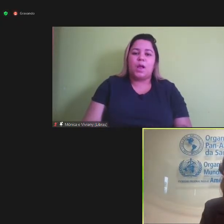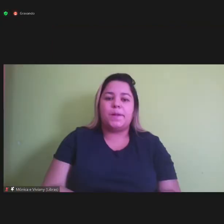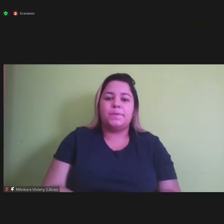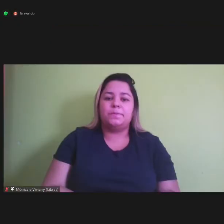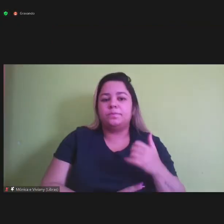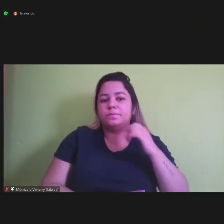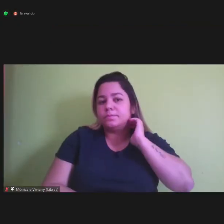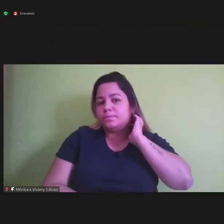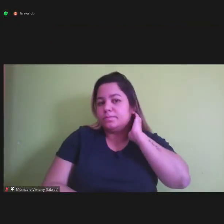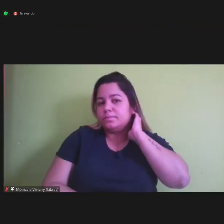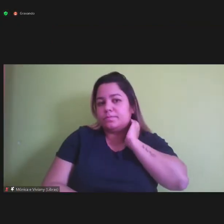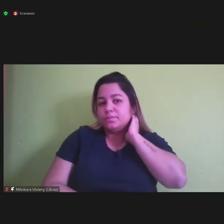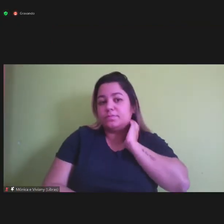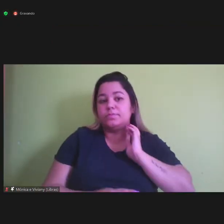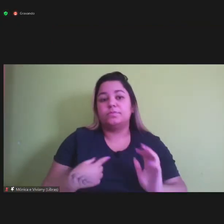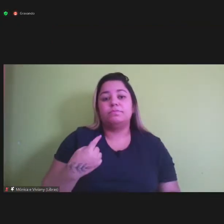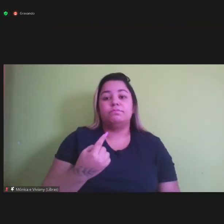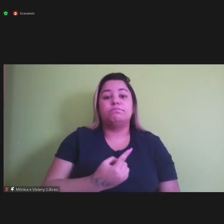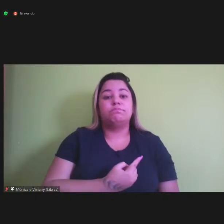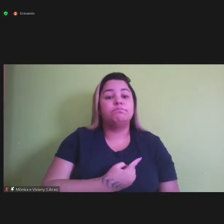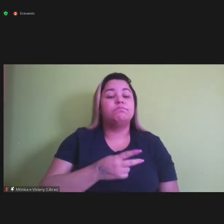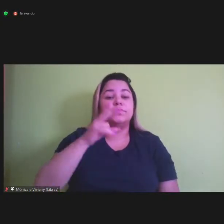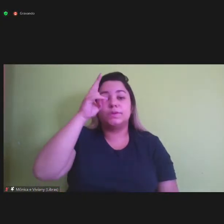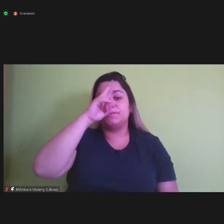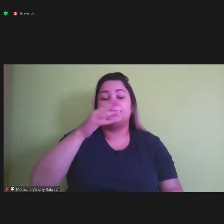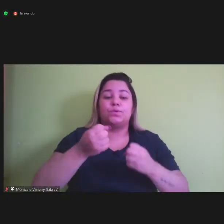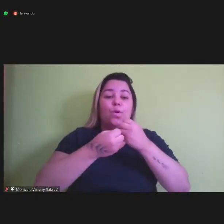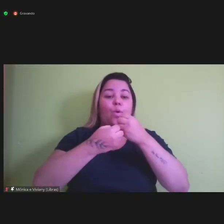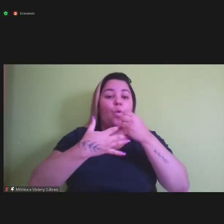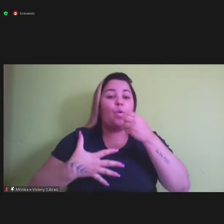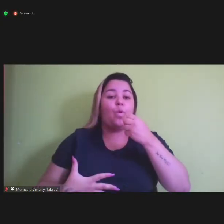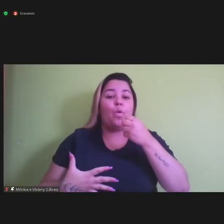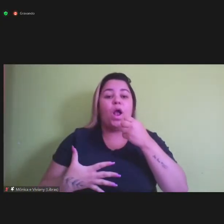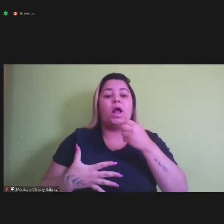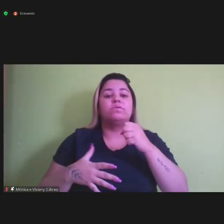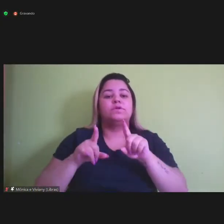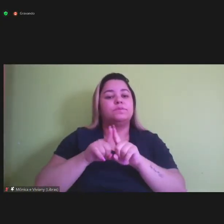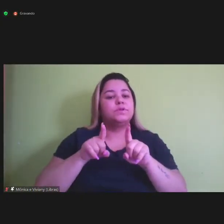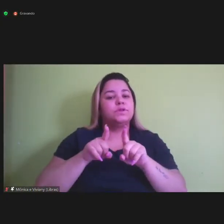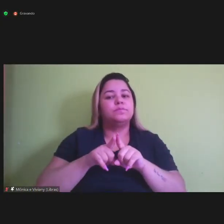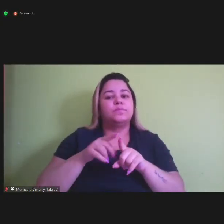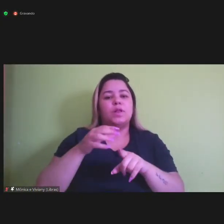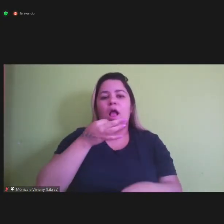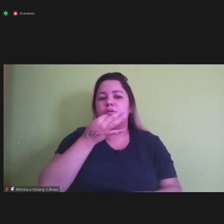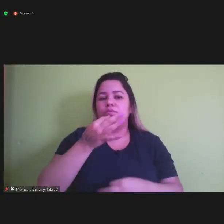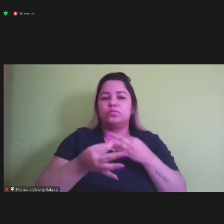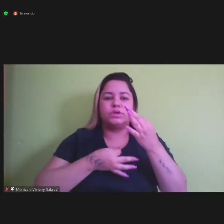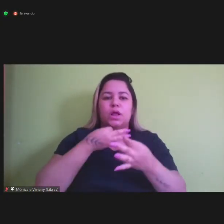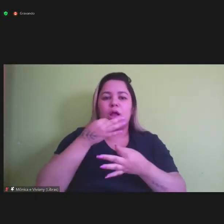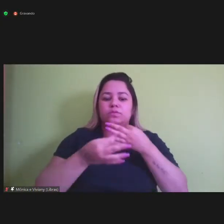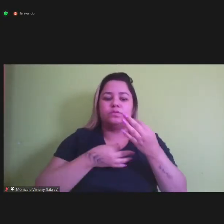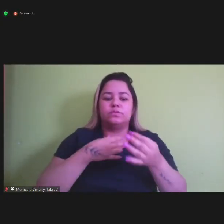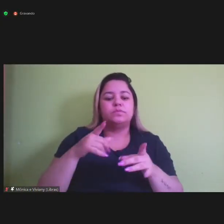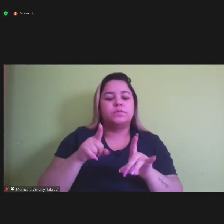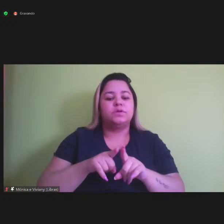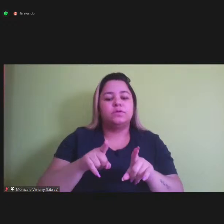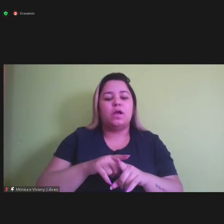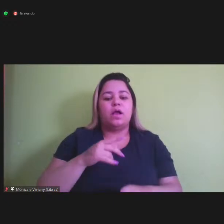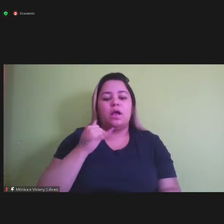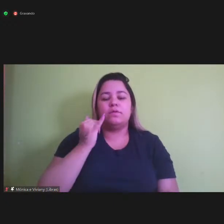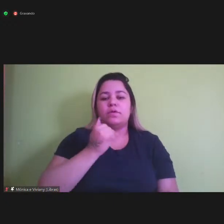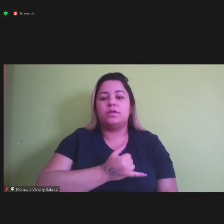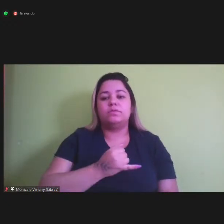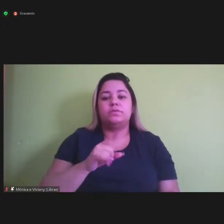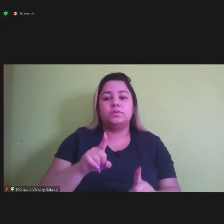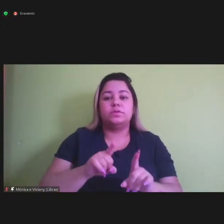Cláudia. And we remember that the chat is also open for the issues, the comments, that